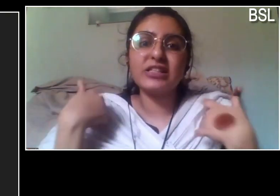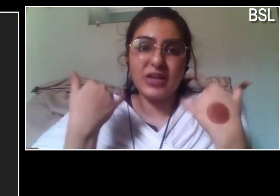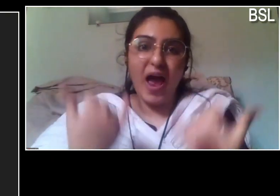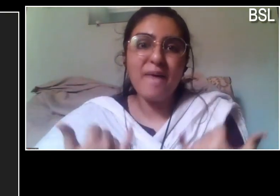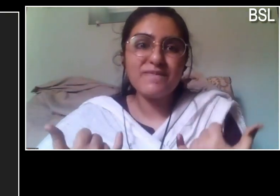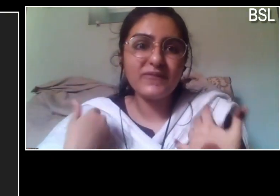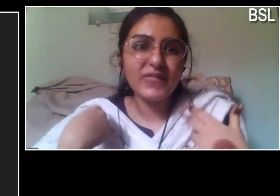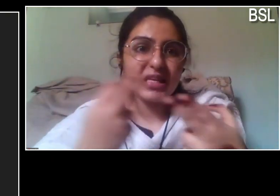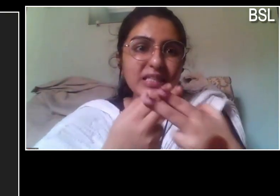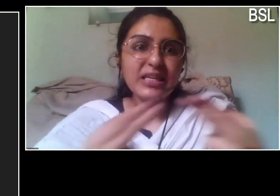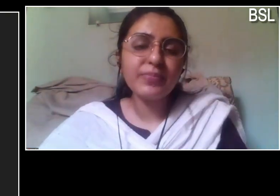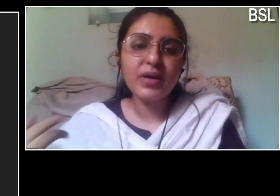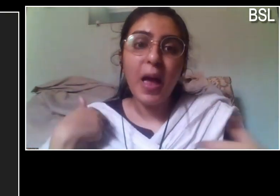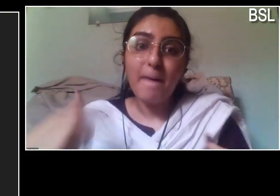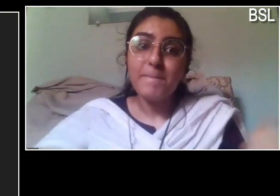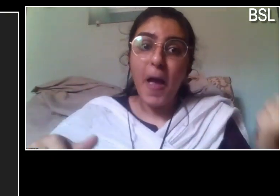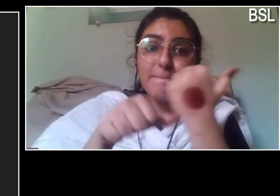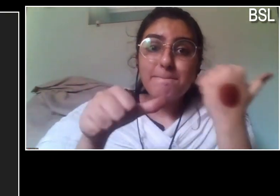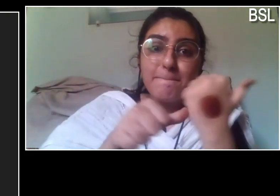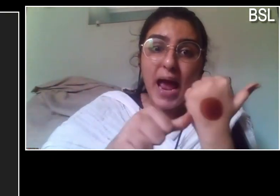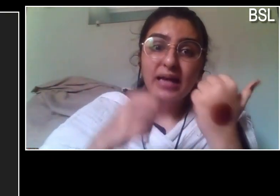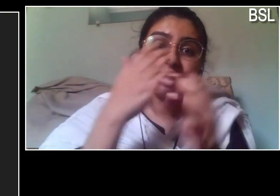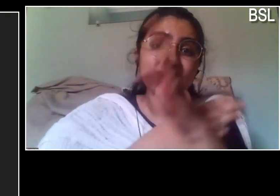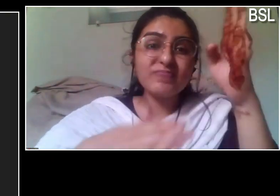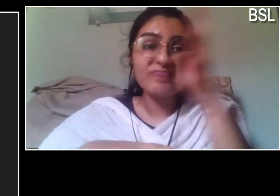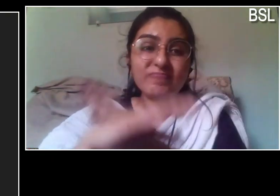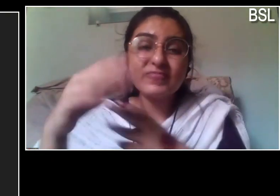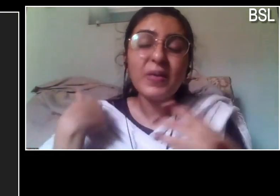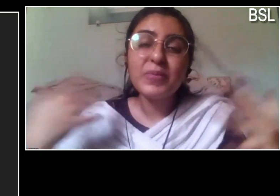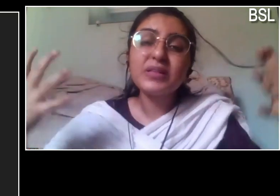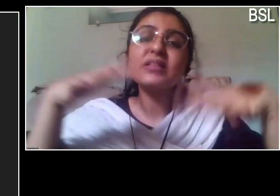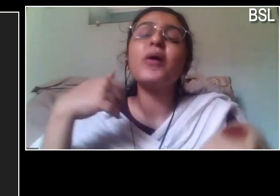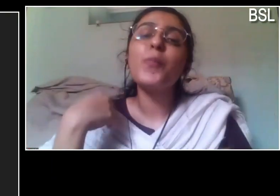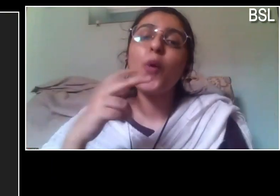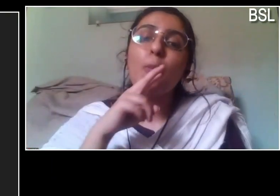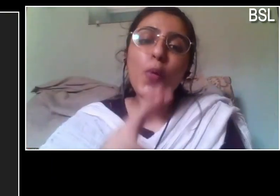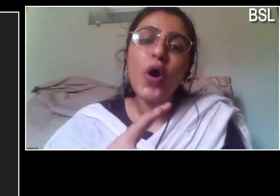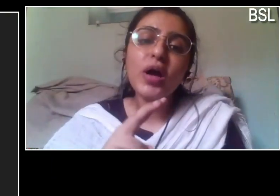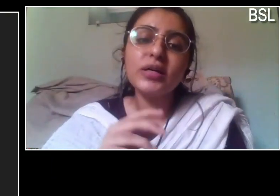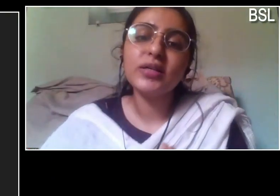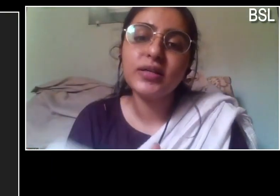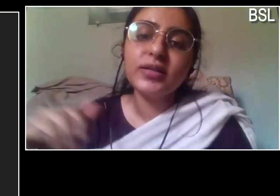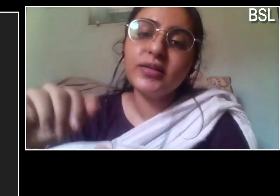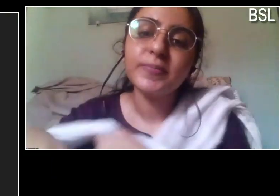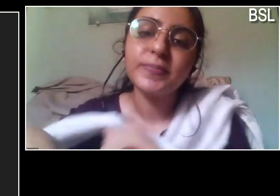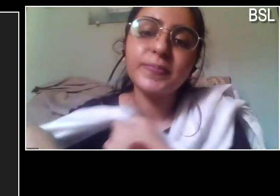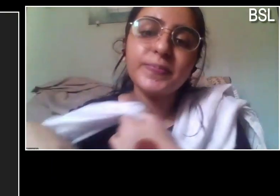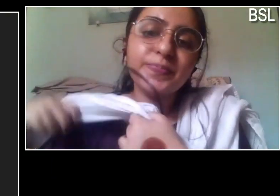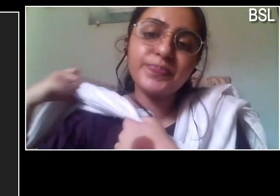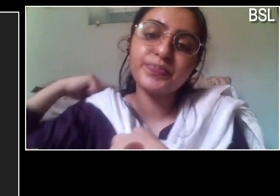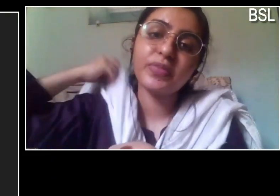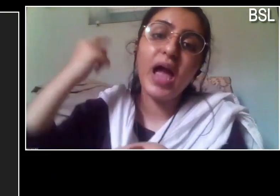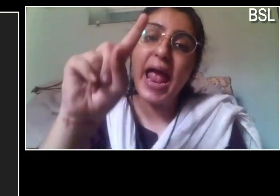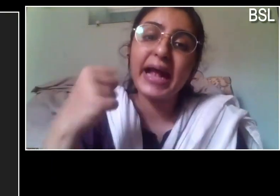I, as a president of Accessibility SIG, would like to have this disclaimer that